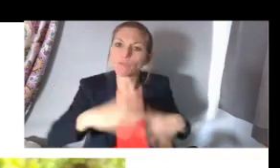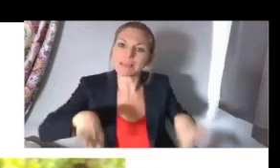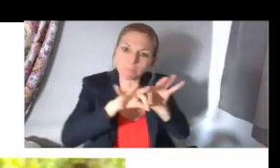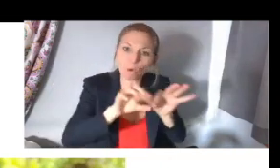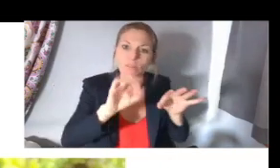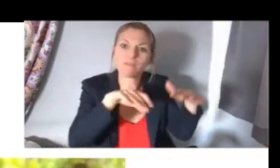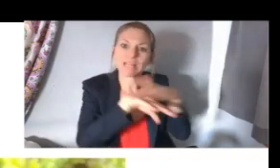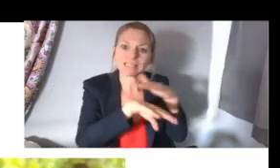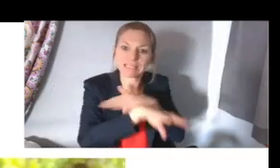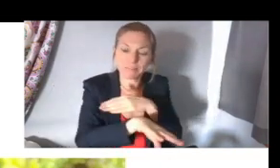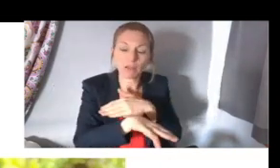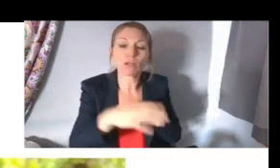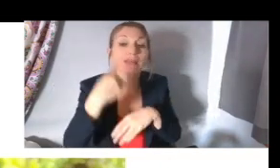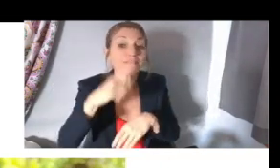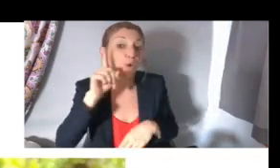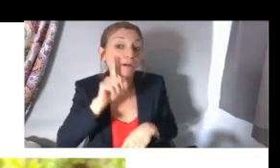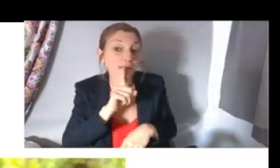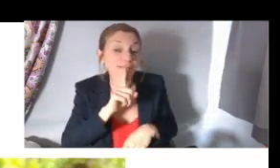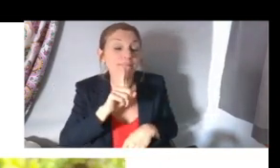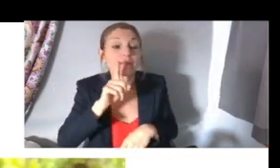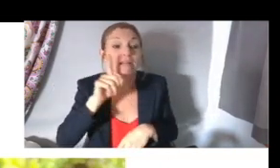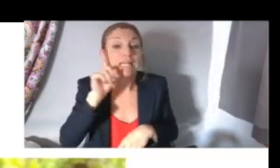deaf and visually impaired students.